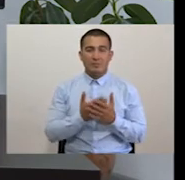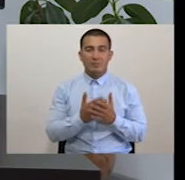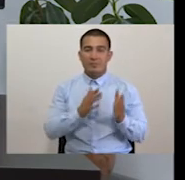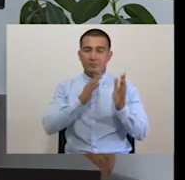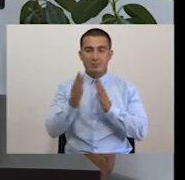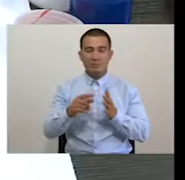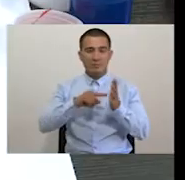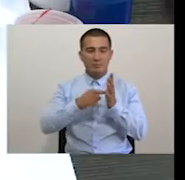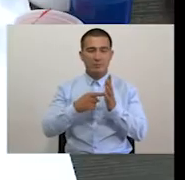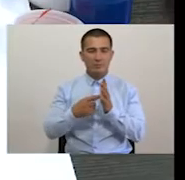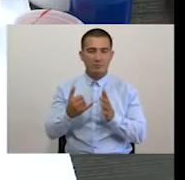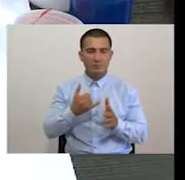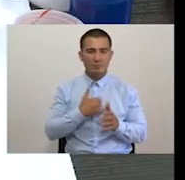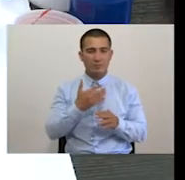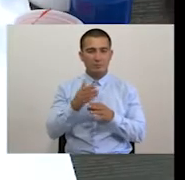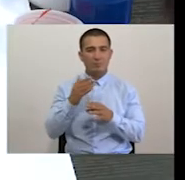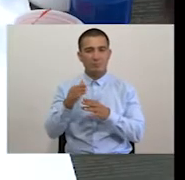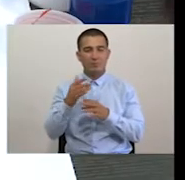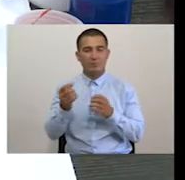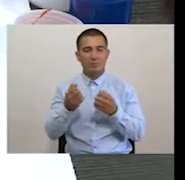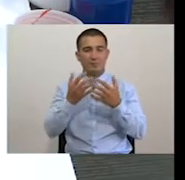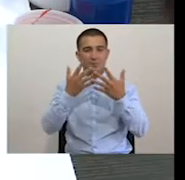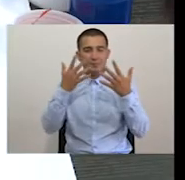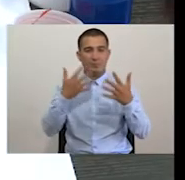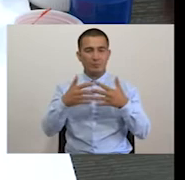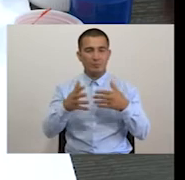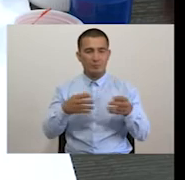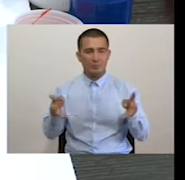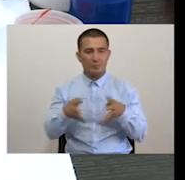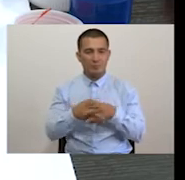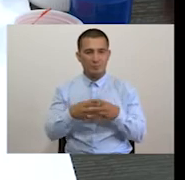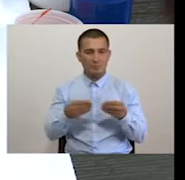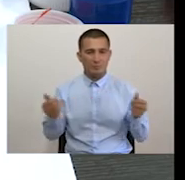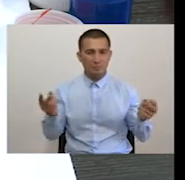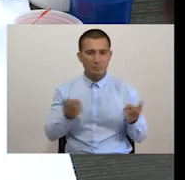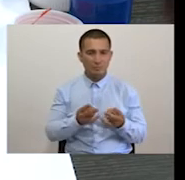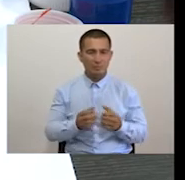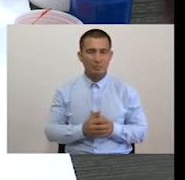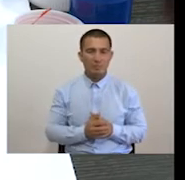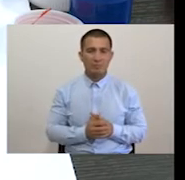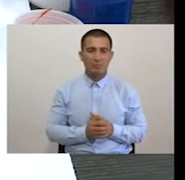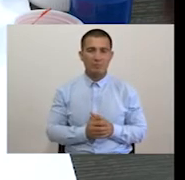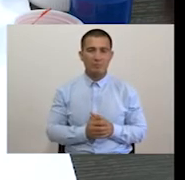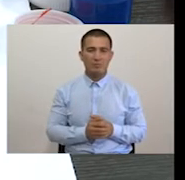Albatta, nuqtalarimiz borgan sari ranglari ocharib qog'ozga qo'shilib ketishi kerak.